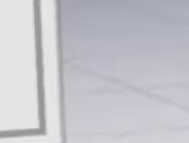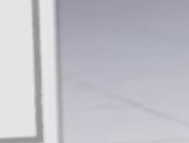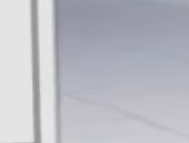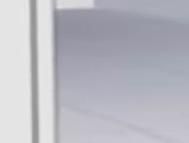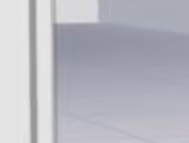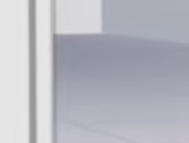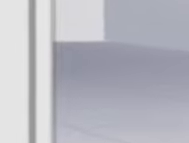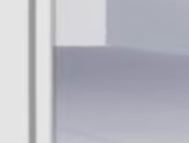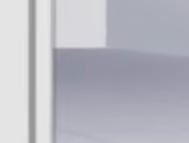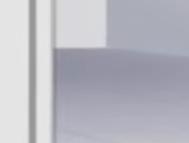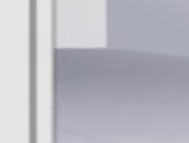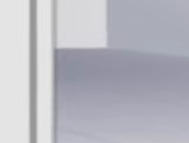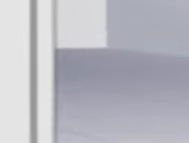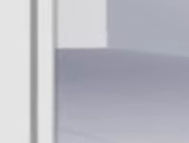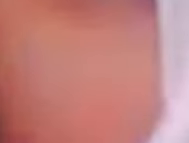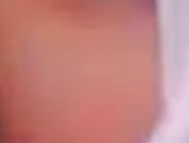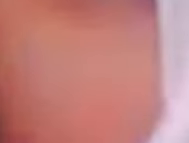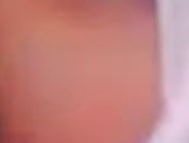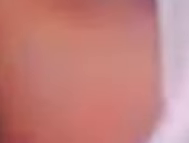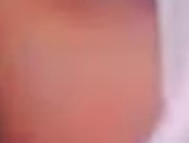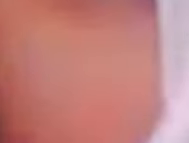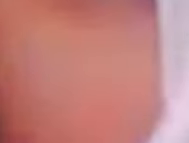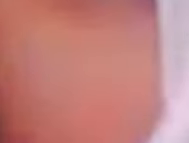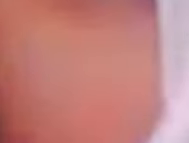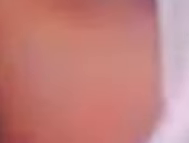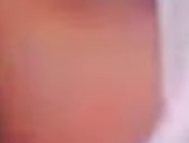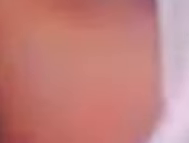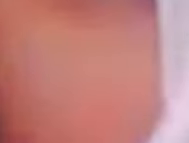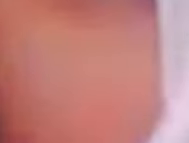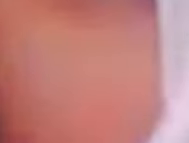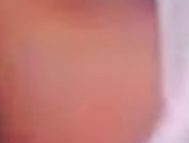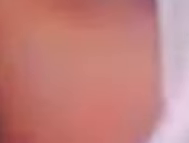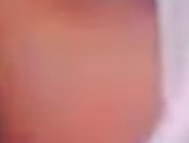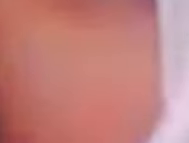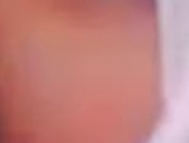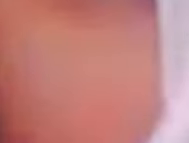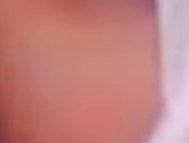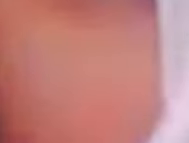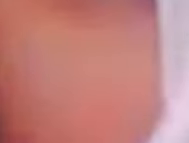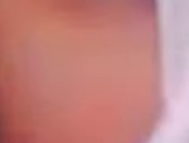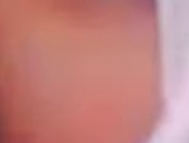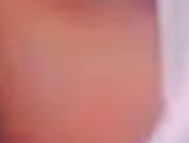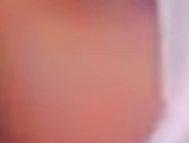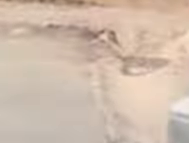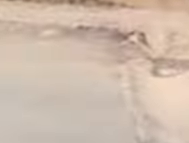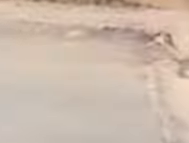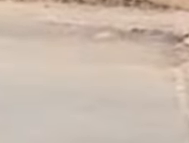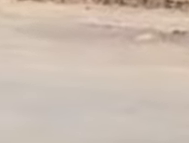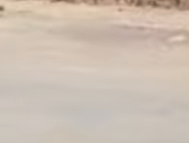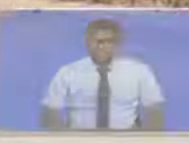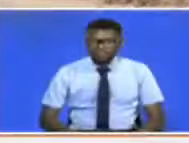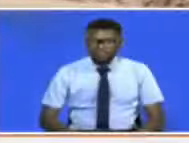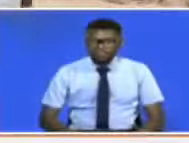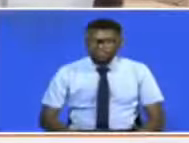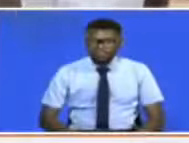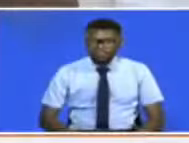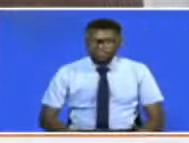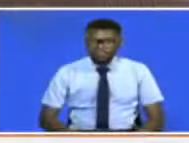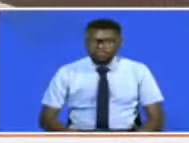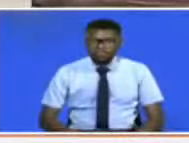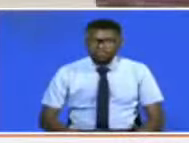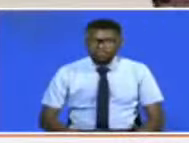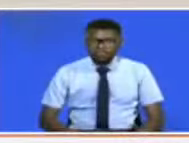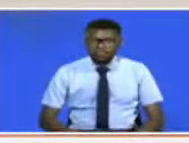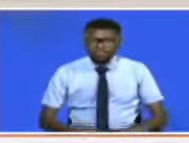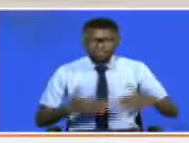38-year-old, Amina Abdirashid Dahir, 22-year-old, and Nasuyab Abdi Mohammed, 13 years old.